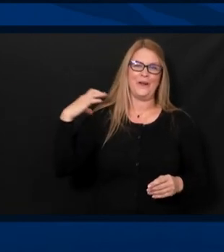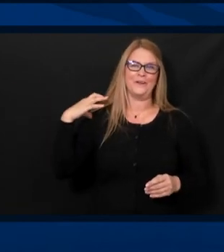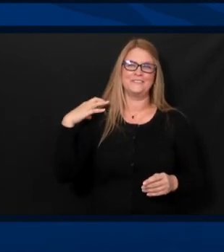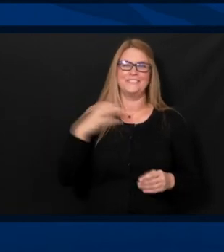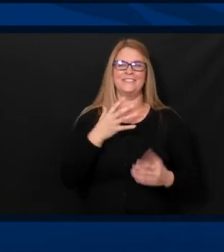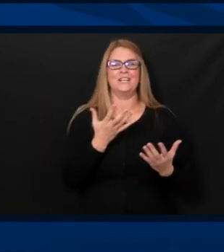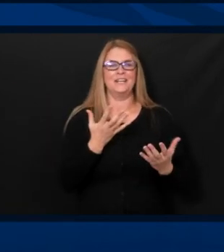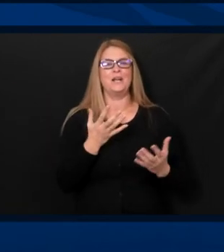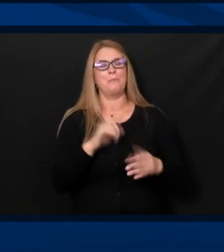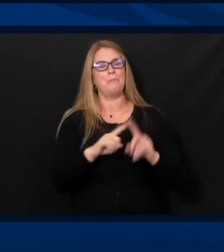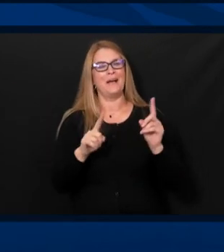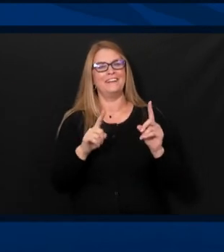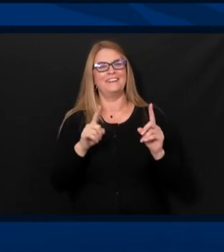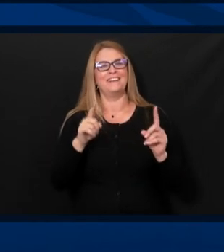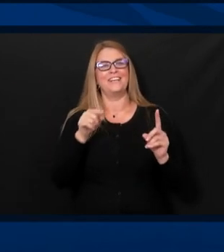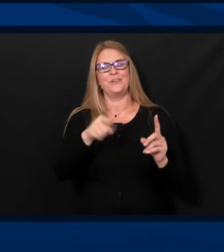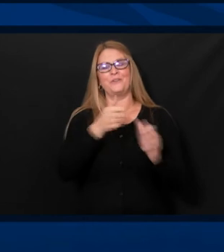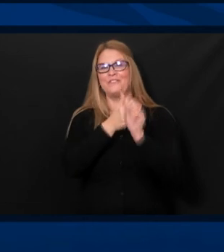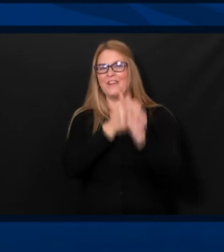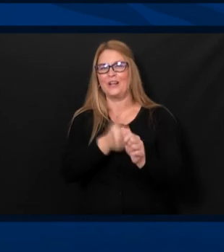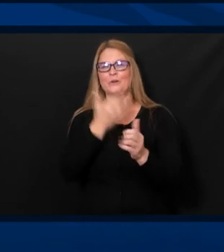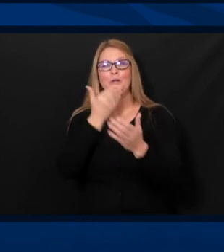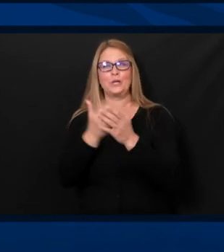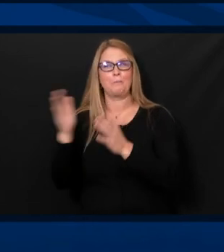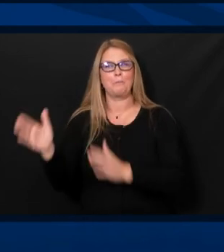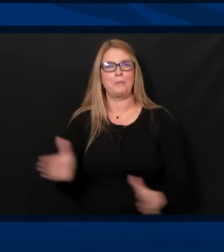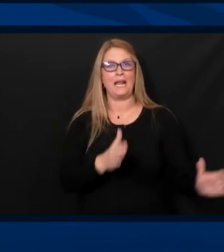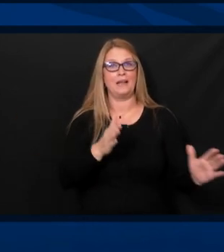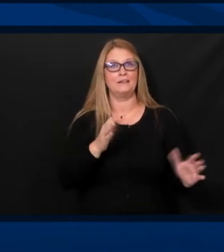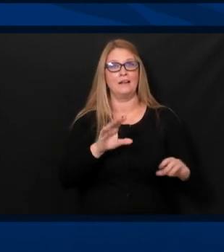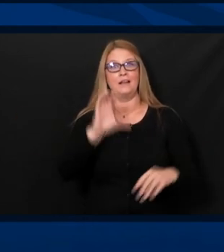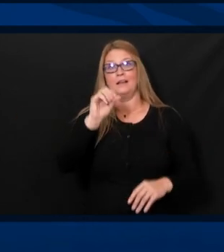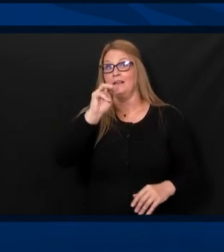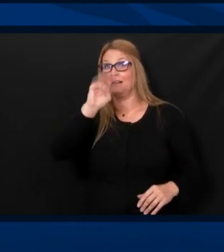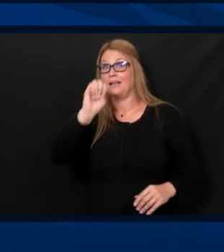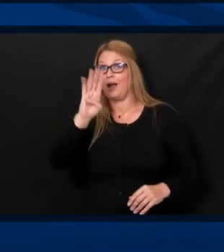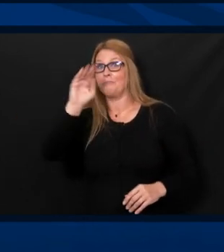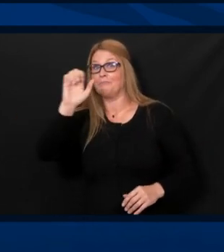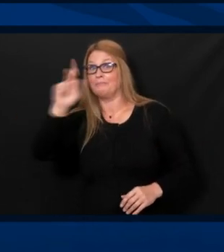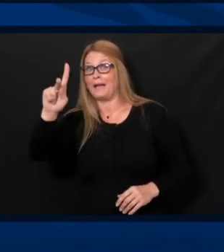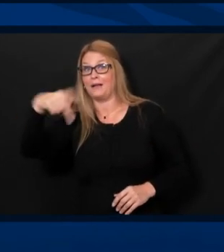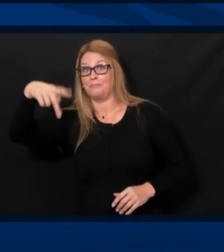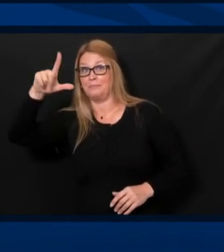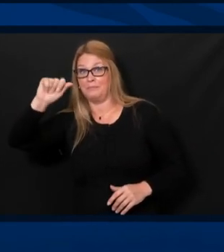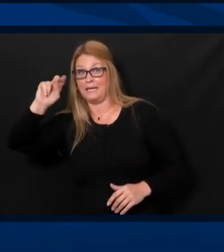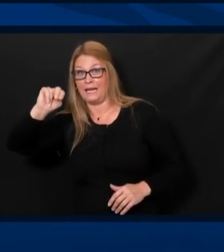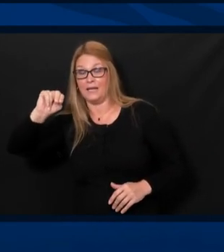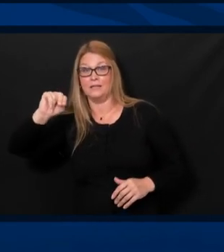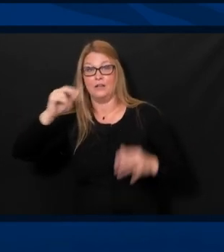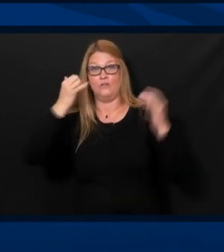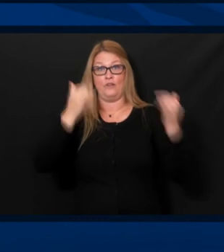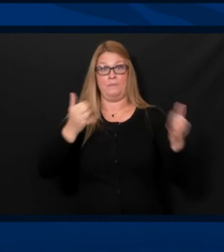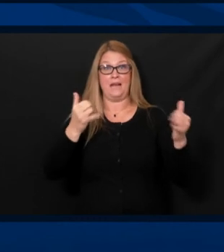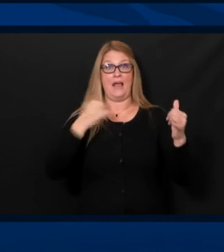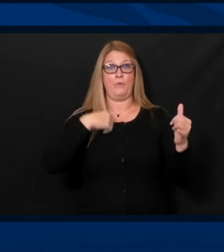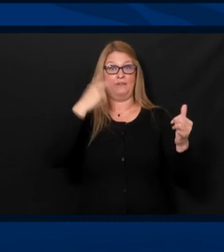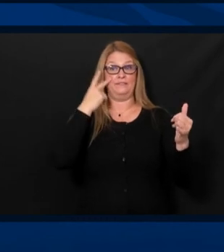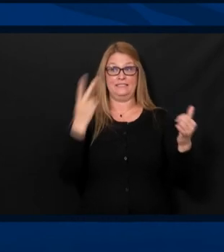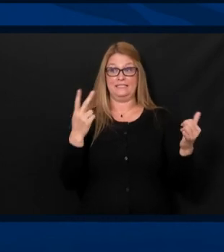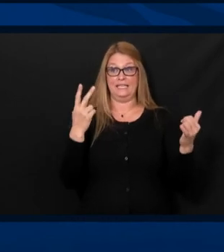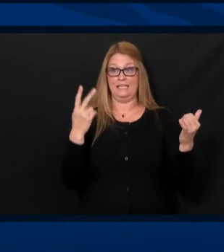coming. But do you have any plans for a comeback plan from this spike and surge that we have seen? Can we